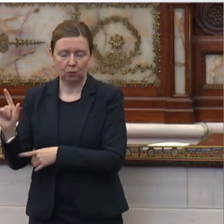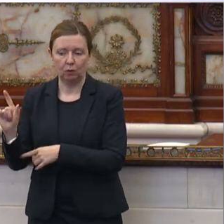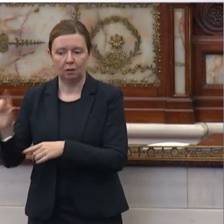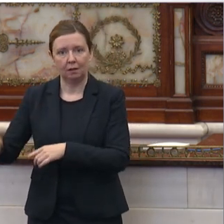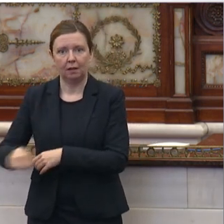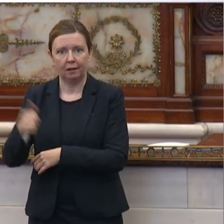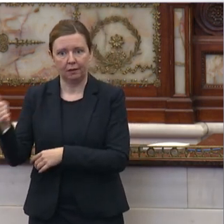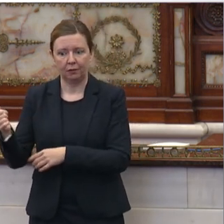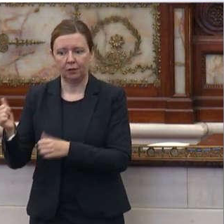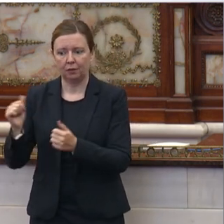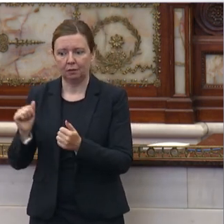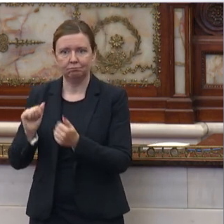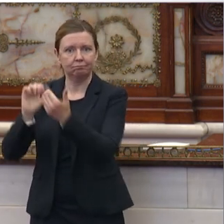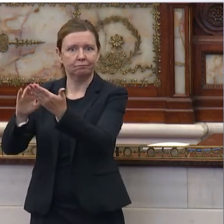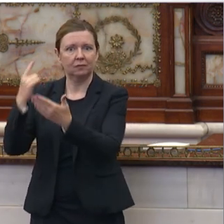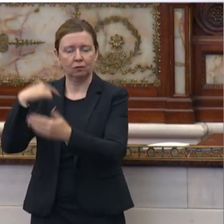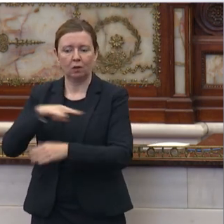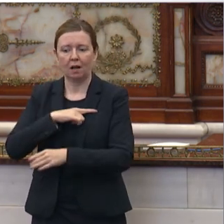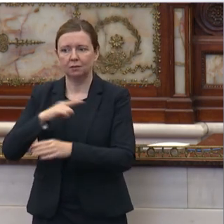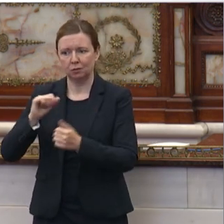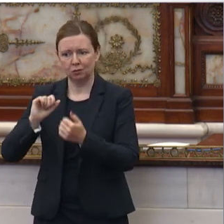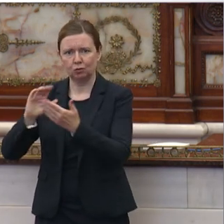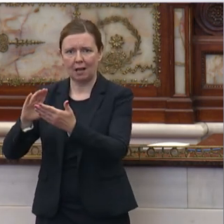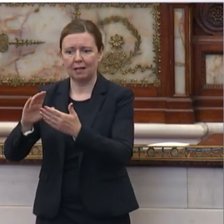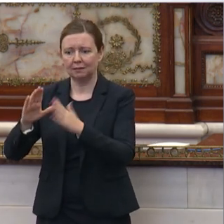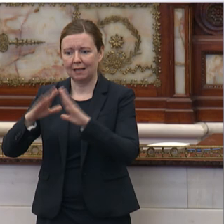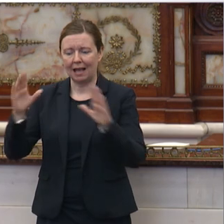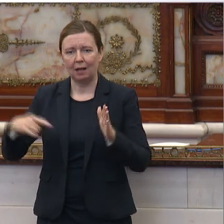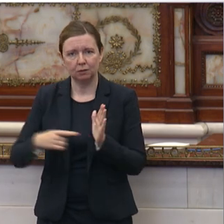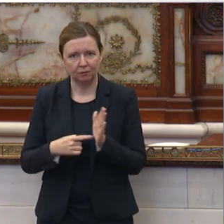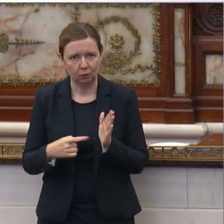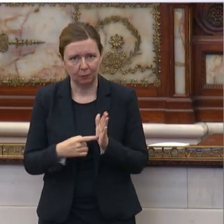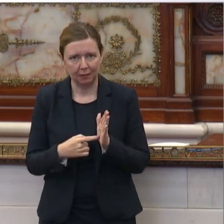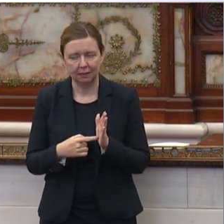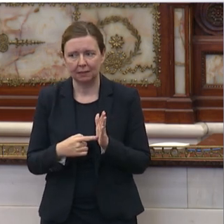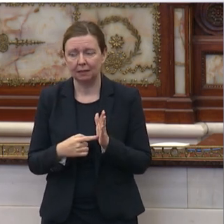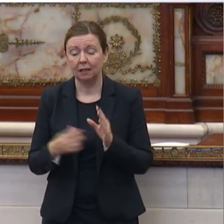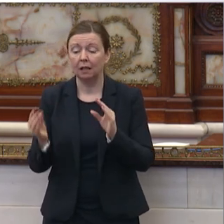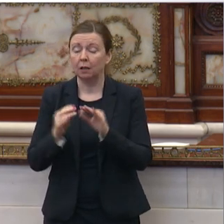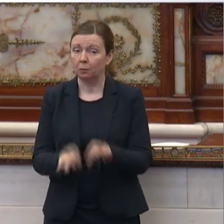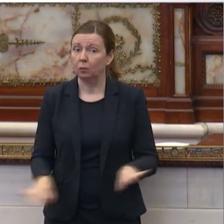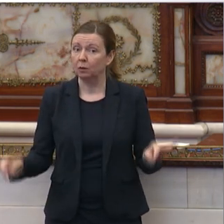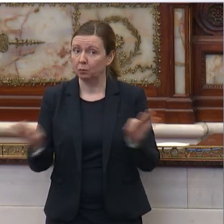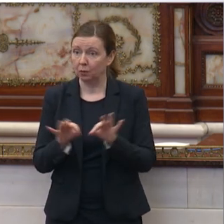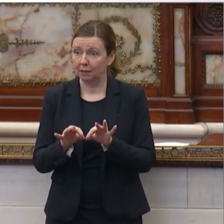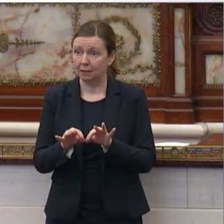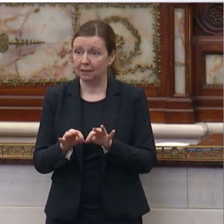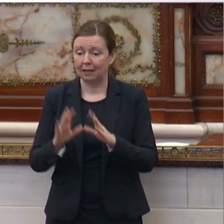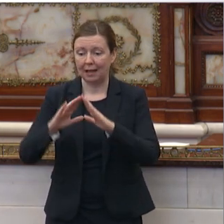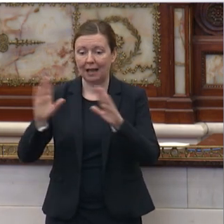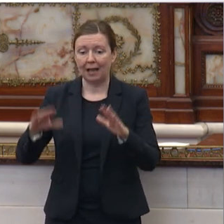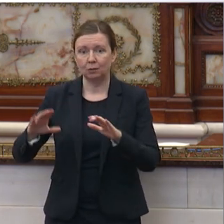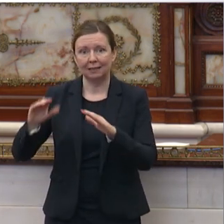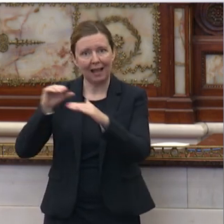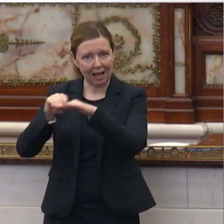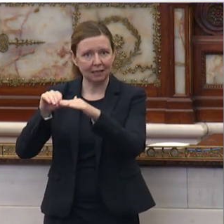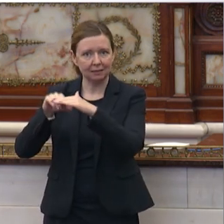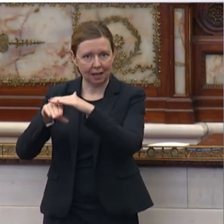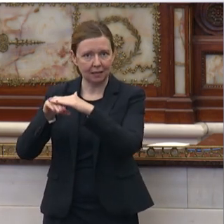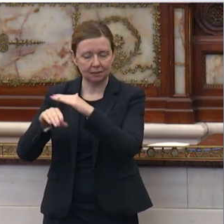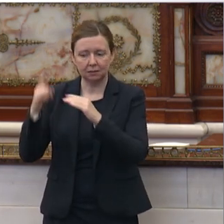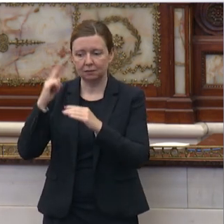another mechanism for us to address housing affordability and, more importantly, housing access